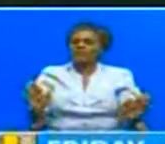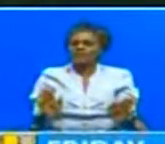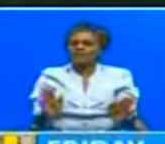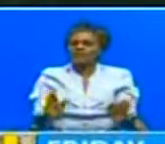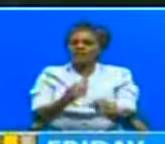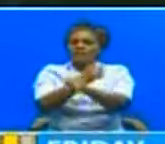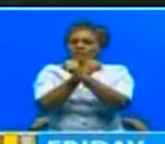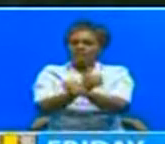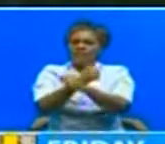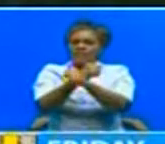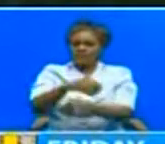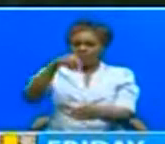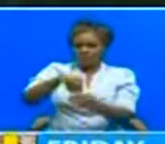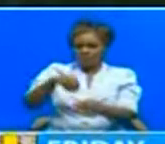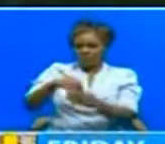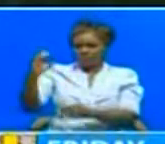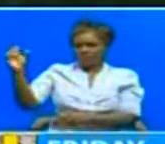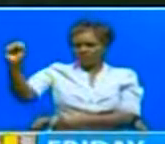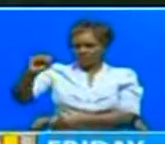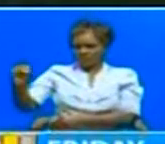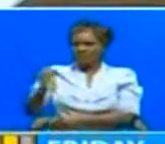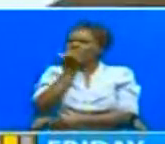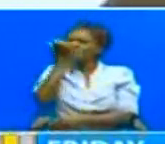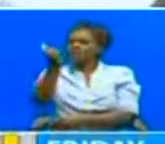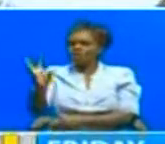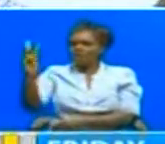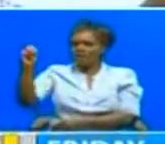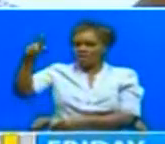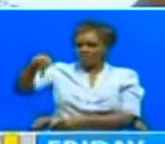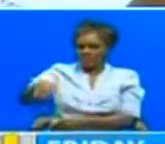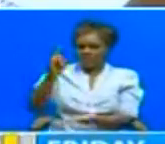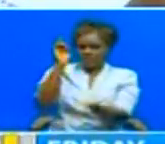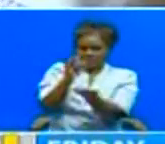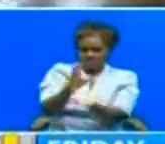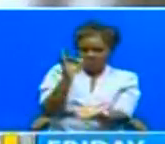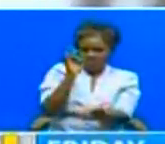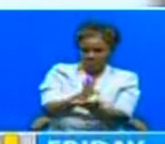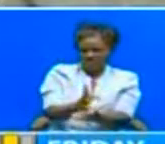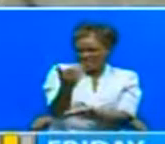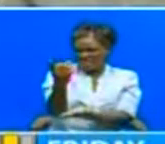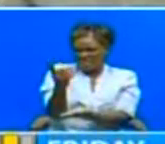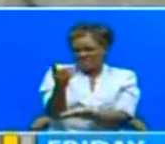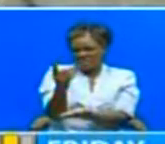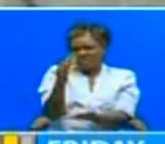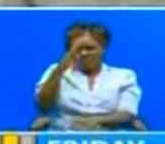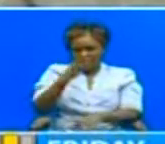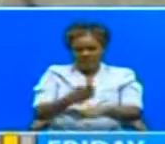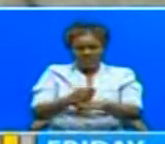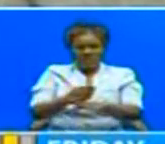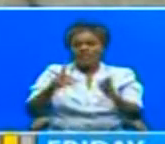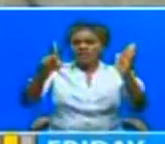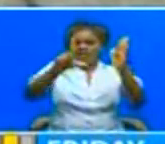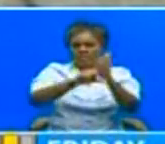those defending the Interior Principal Secretary have dismissed the MP's reasons for rejecting her as flimsy. The legal action that we'll